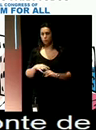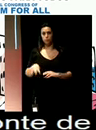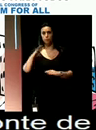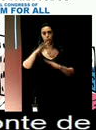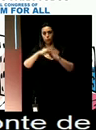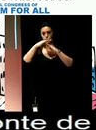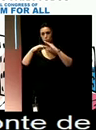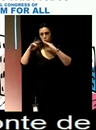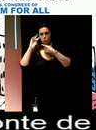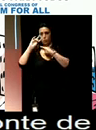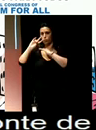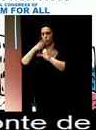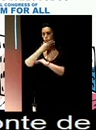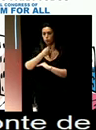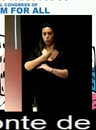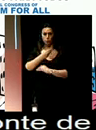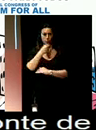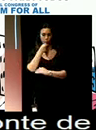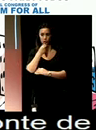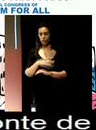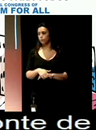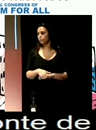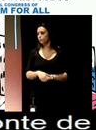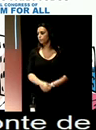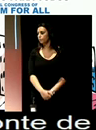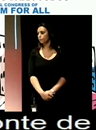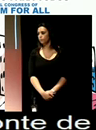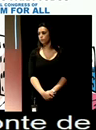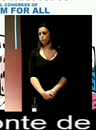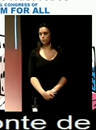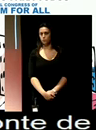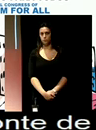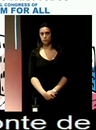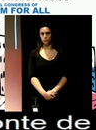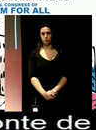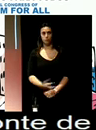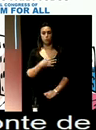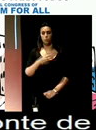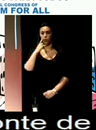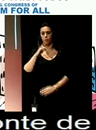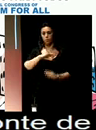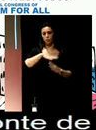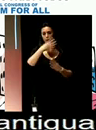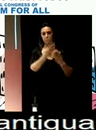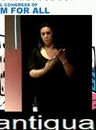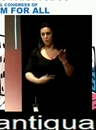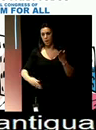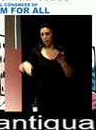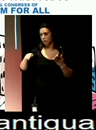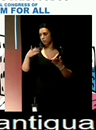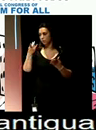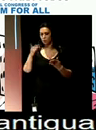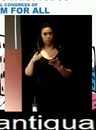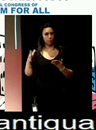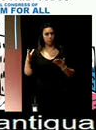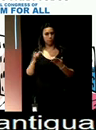that you can see from over there, or look from over there down to the valley and see it. It's all accessible.